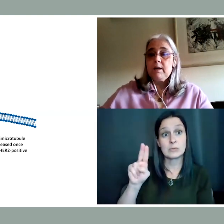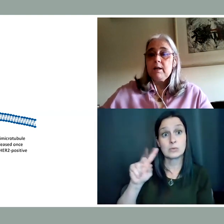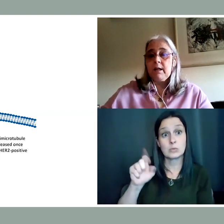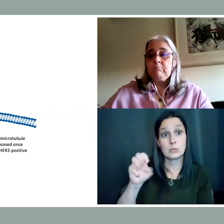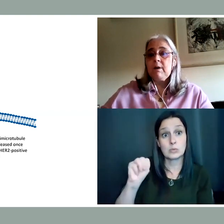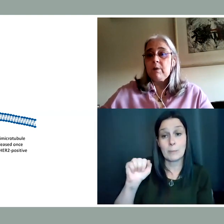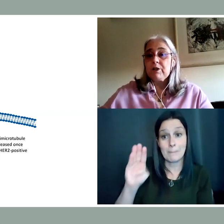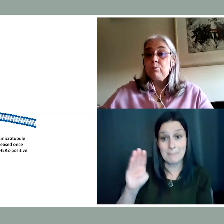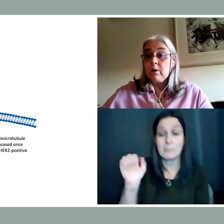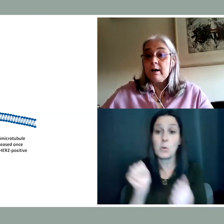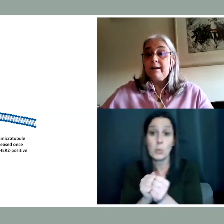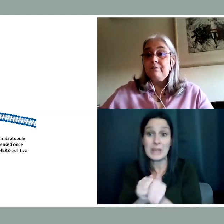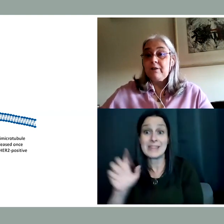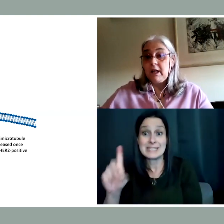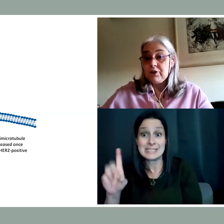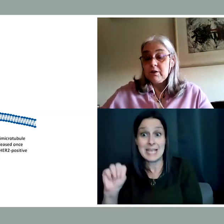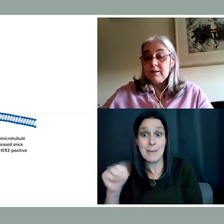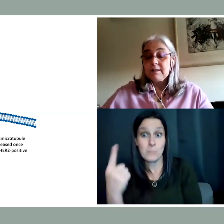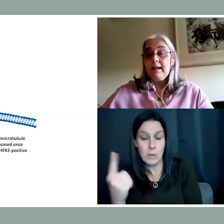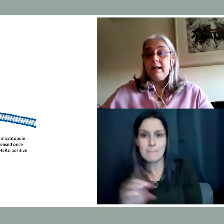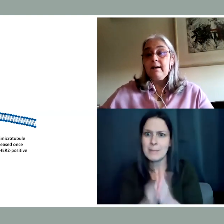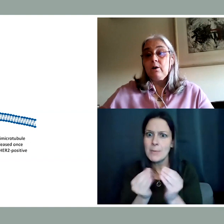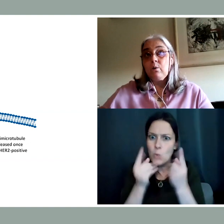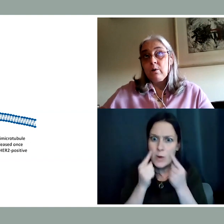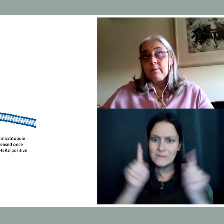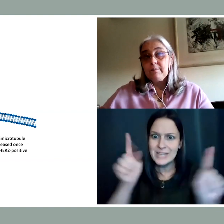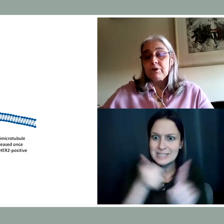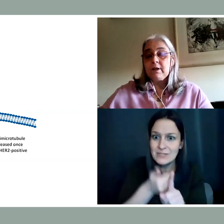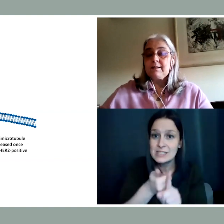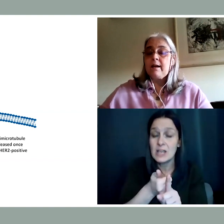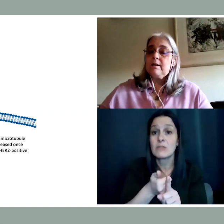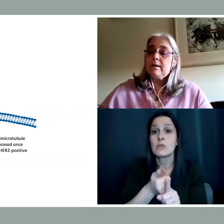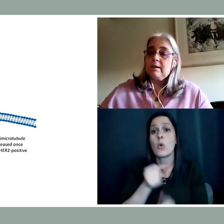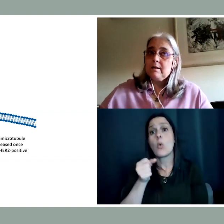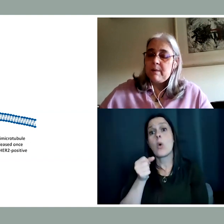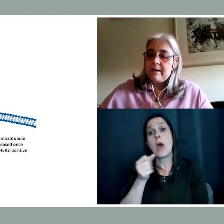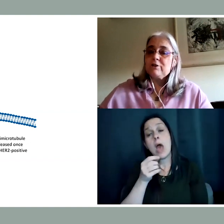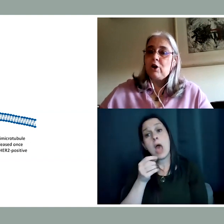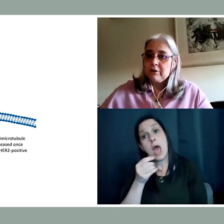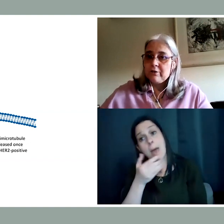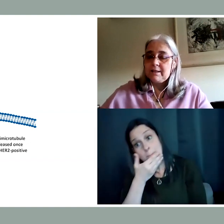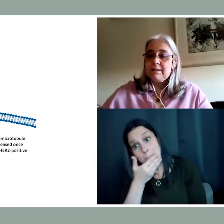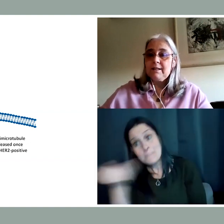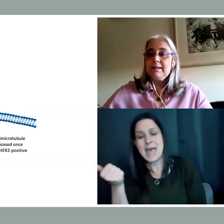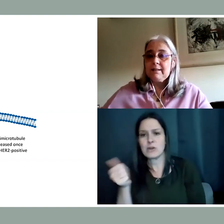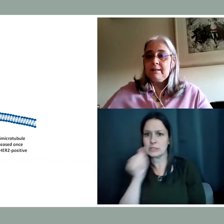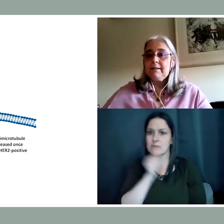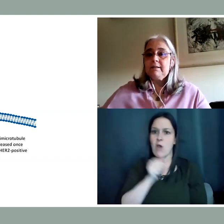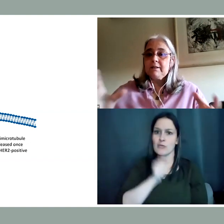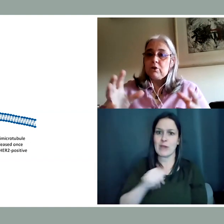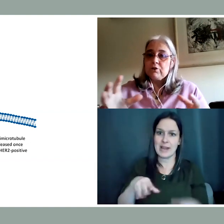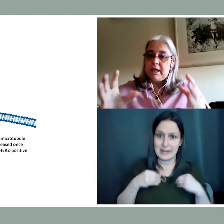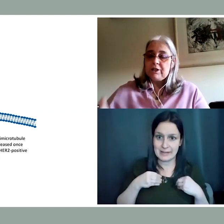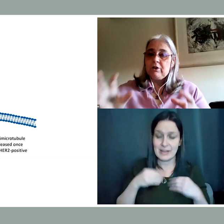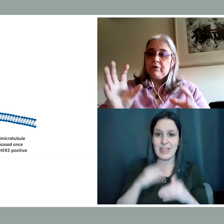chemotherapy, became much more efficacious, or should I say, better tolerated than